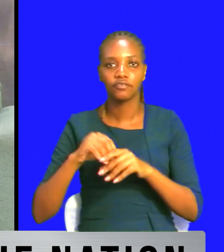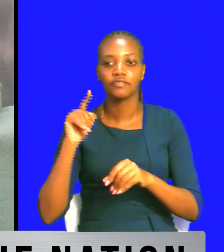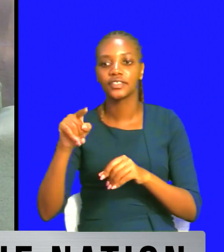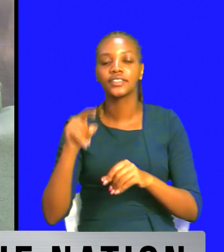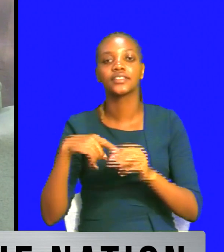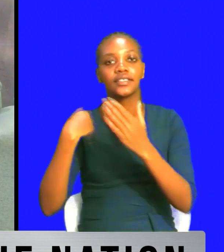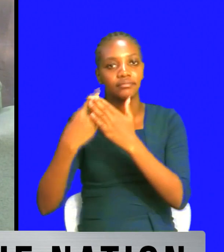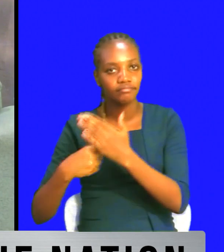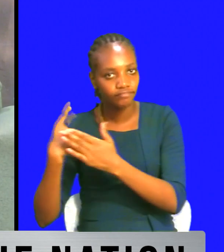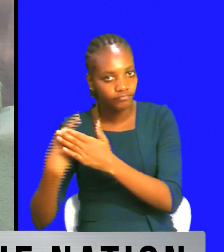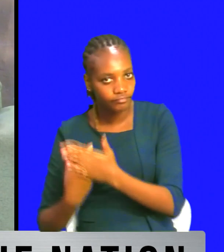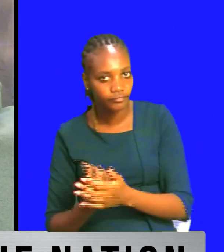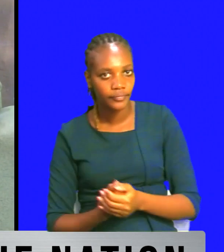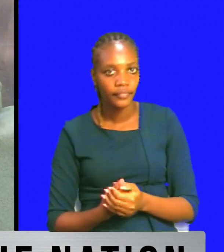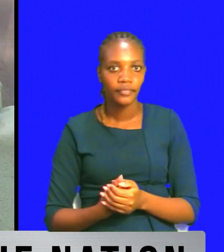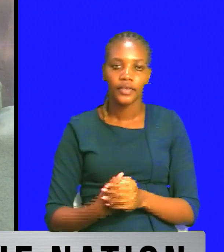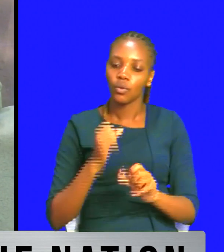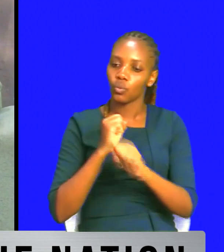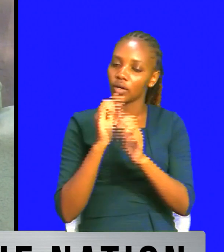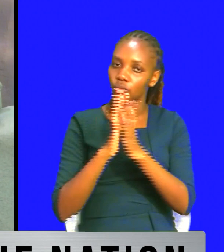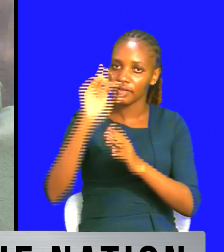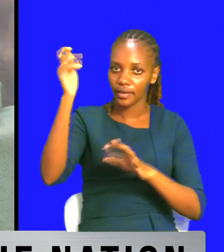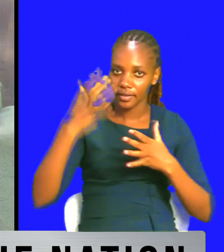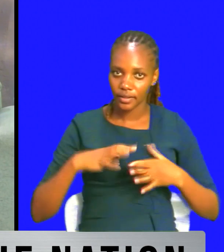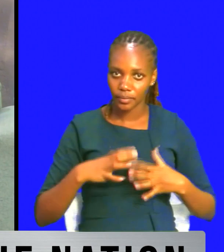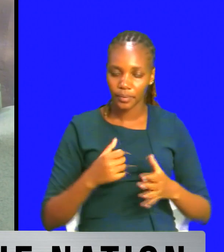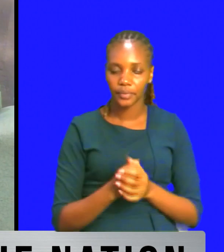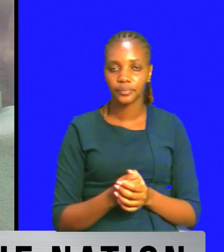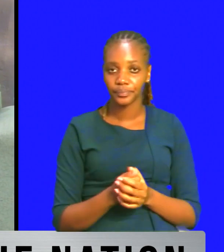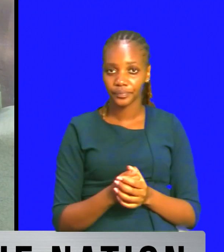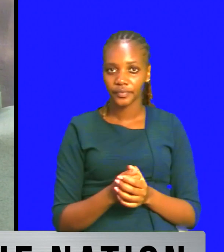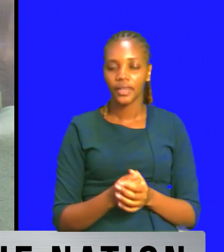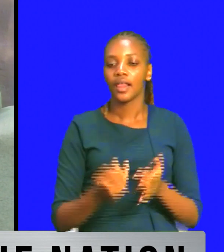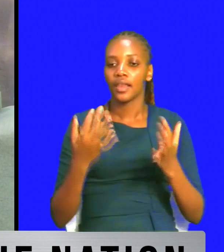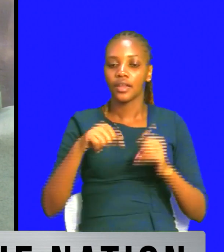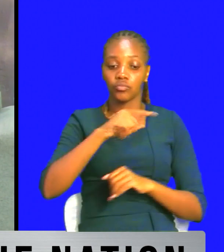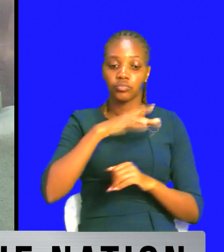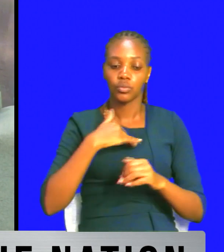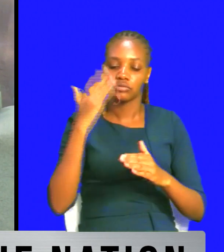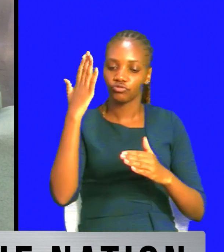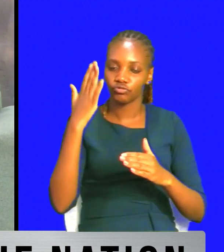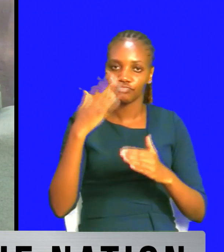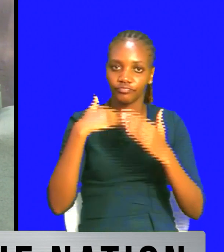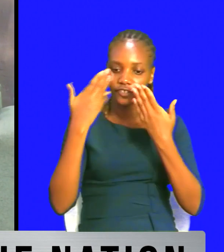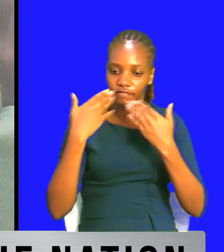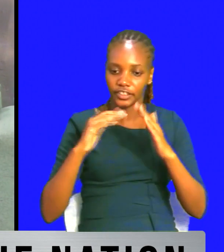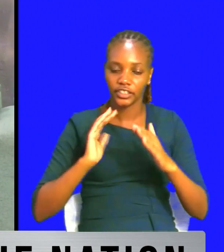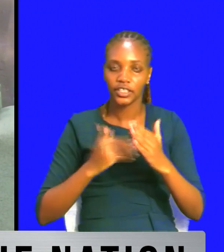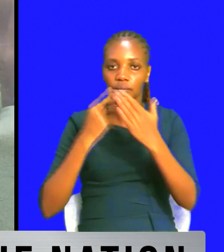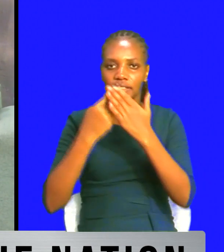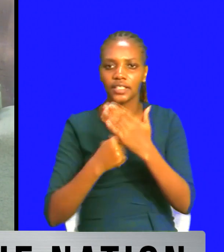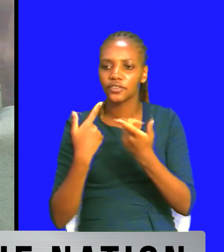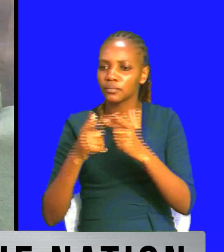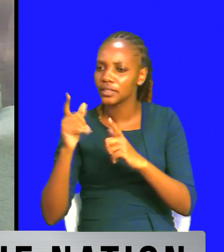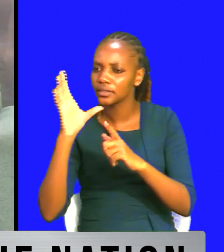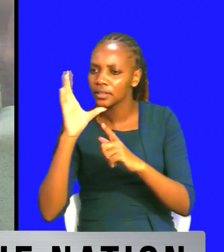You don't want to do it by yourself. Do it with Kenyans. Okay. You know, we are about to wind up. You have spoken of signatures. You've